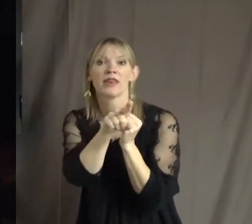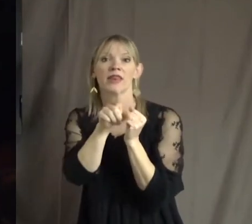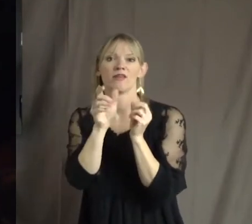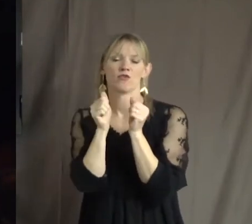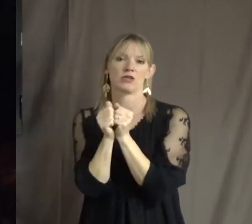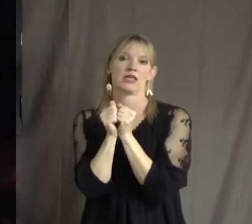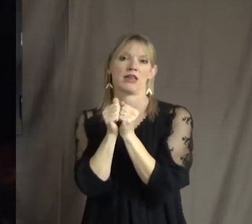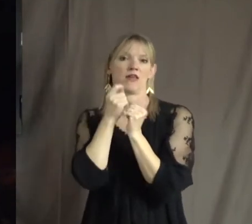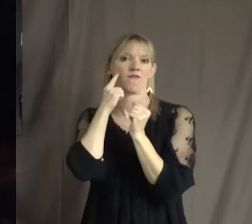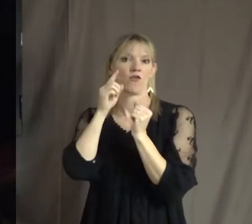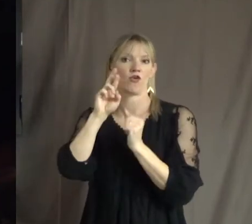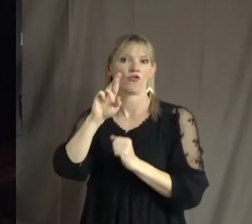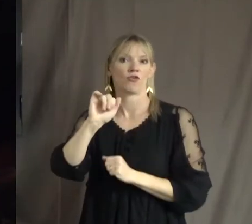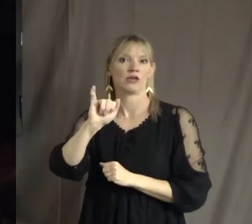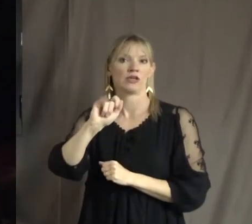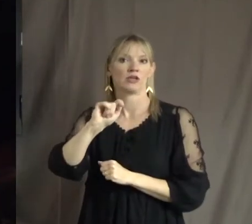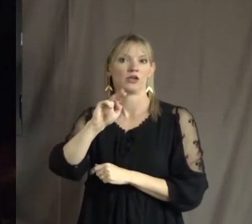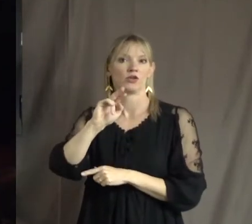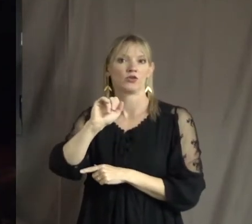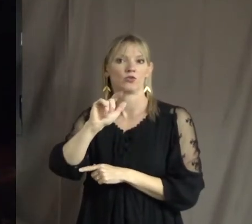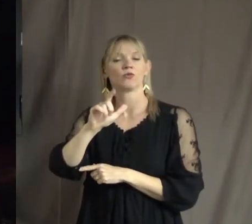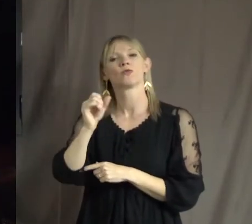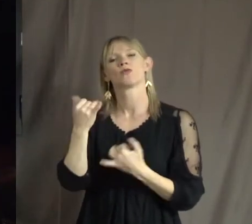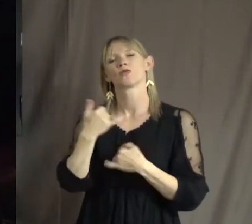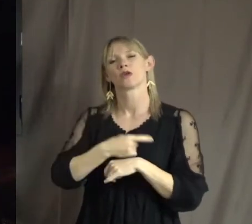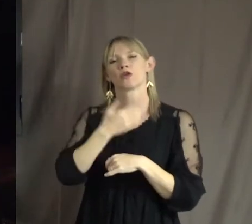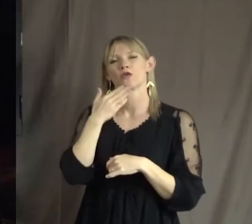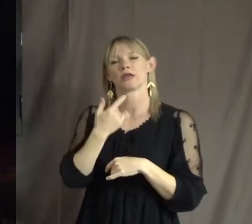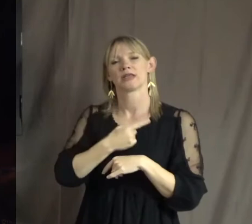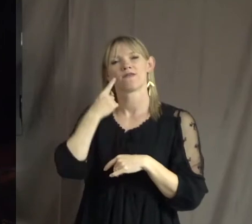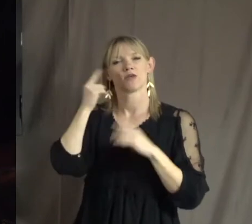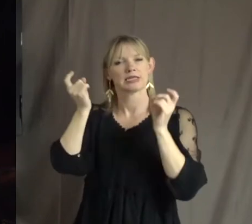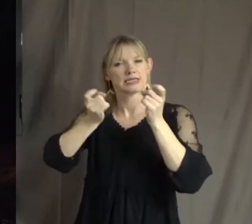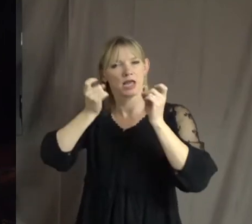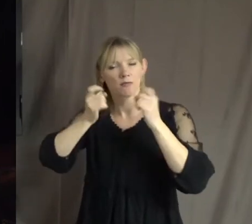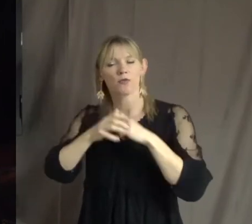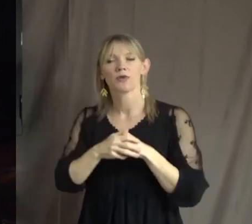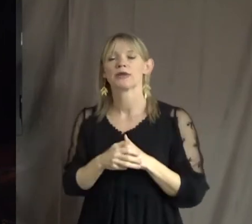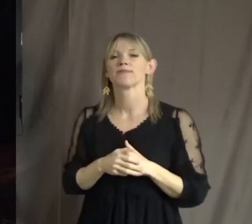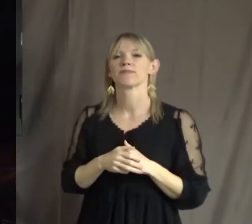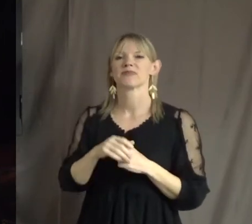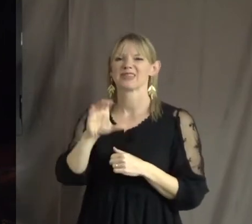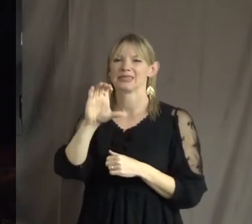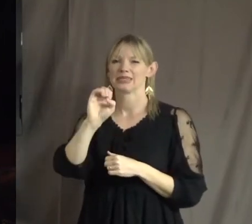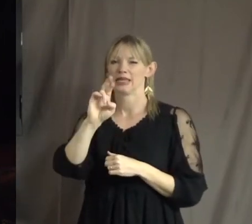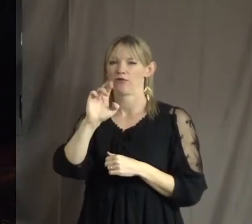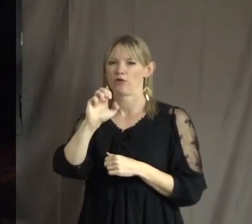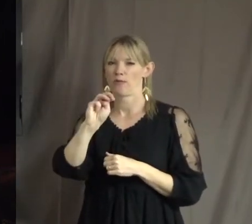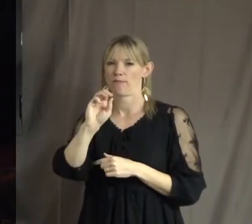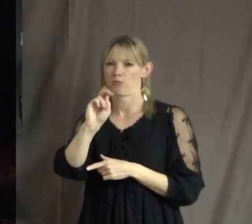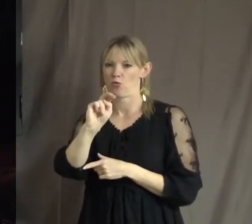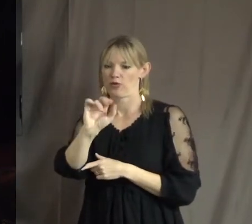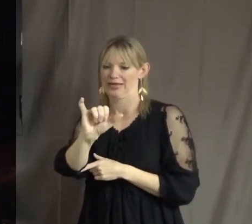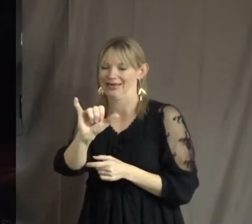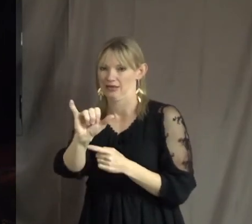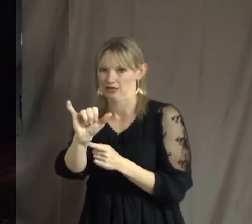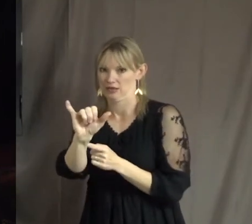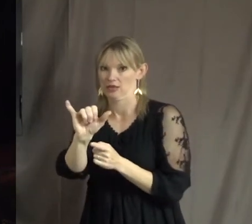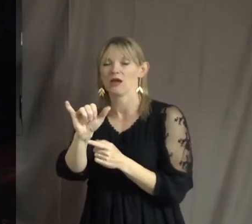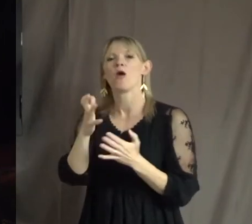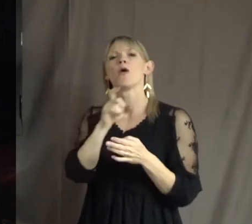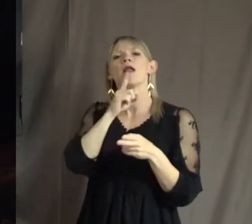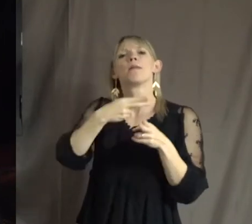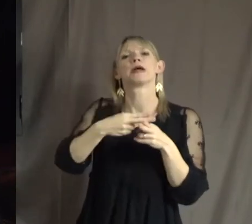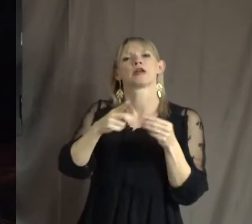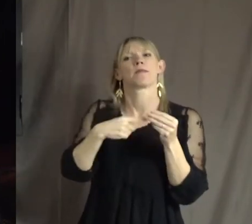ritual. So this is a good day for ceremony. So I want to say just a little bit about Memorial Day itself. I